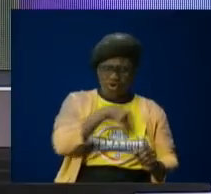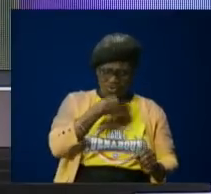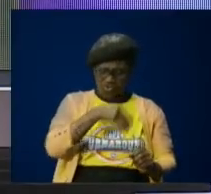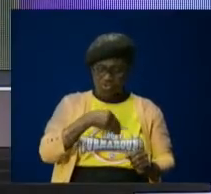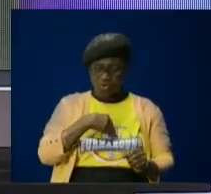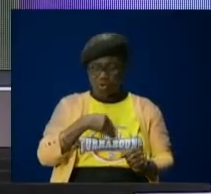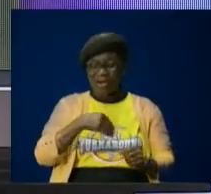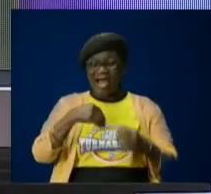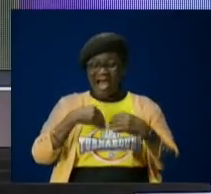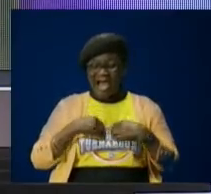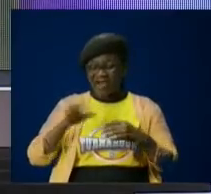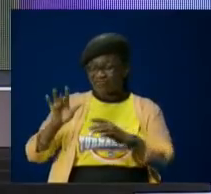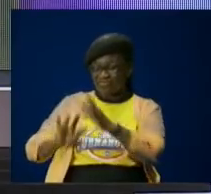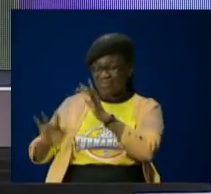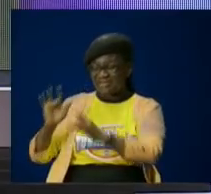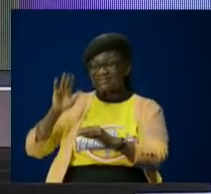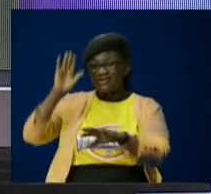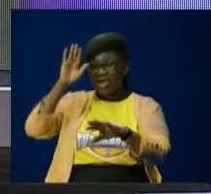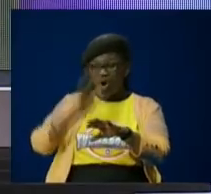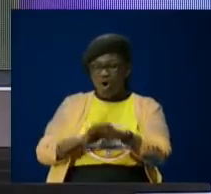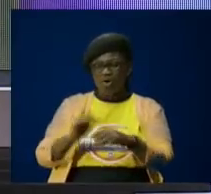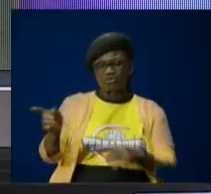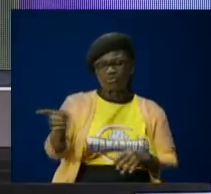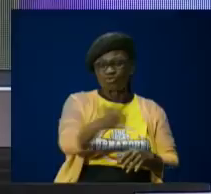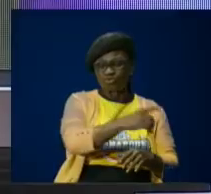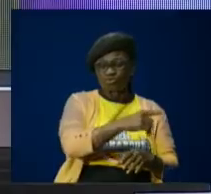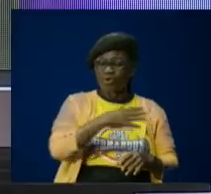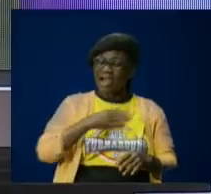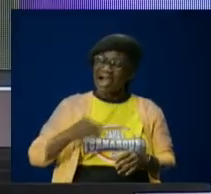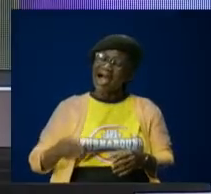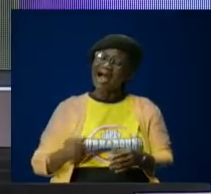and wash you clean with his blood.